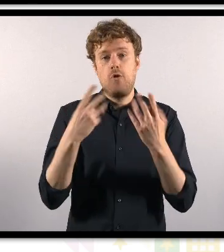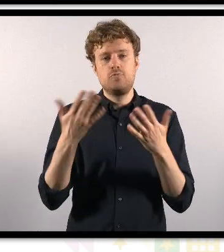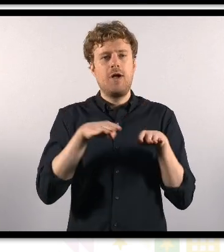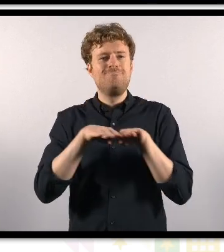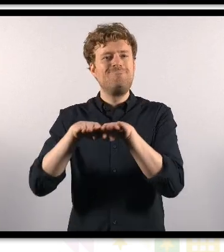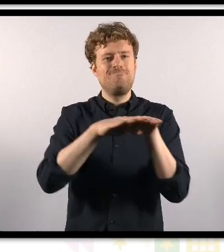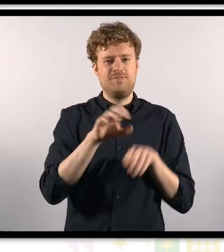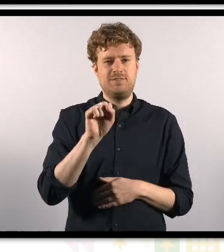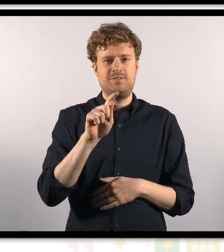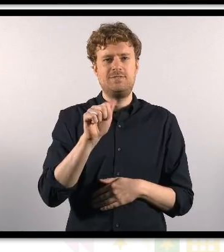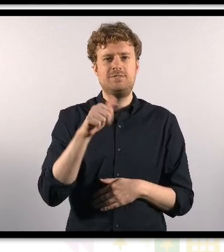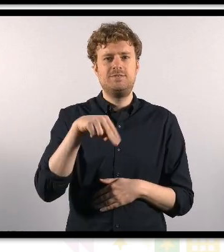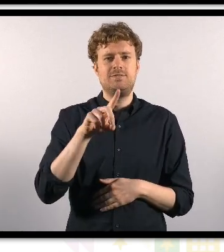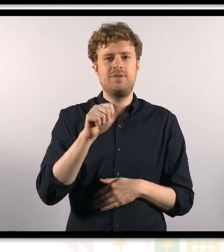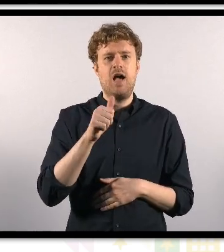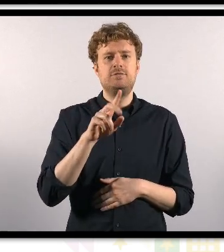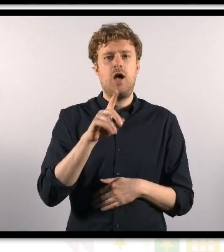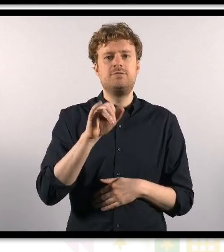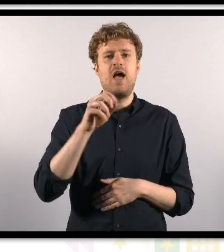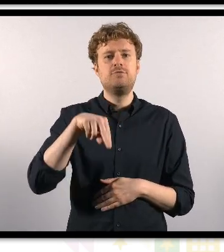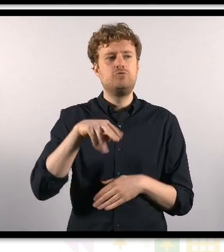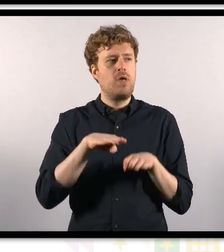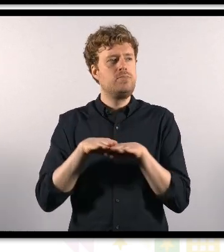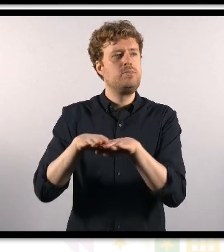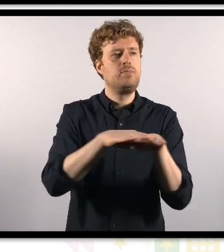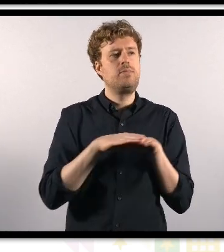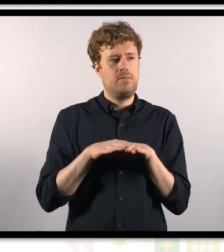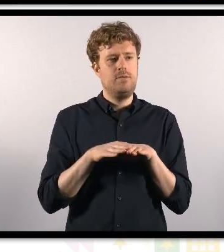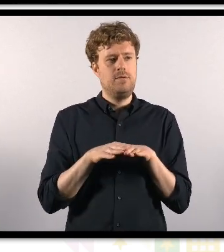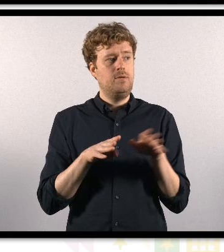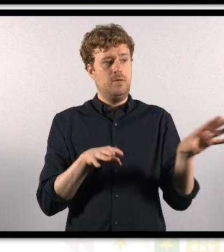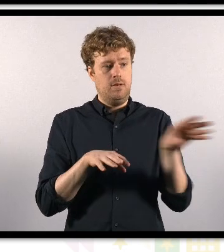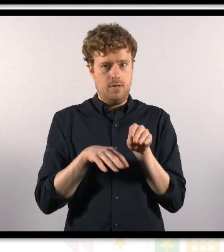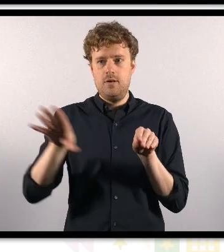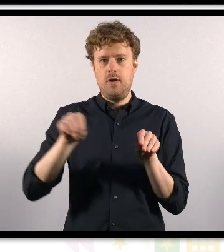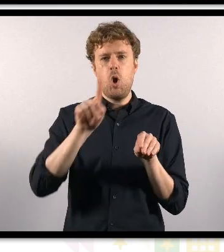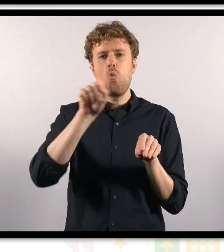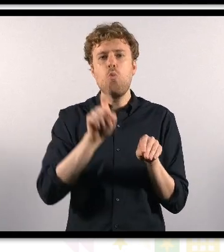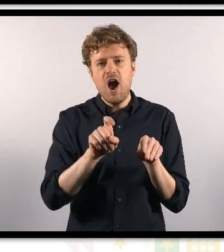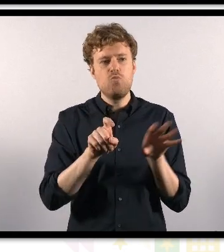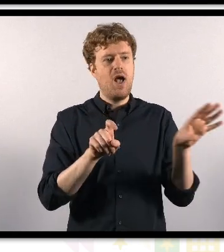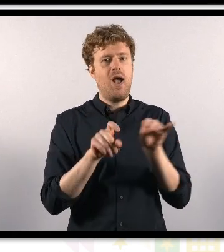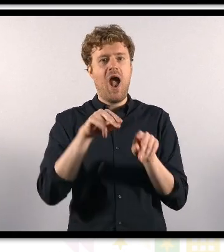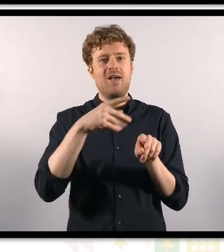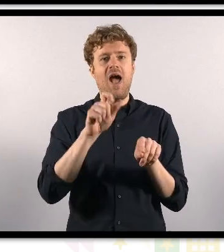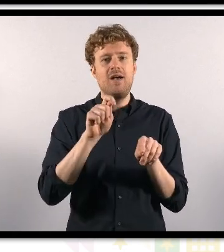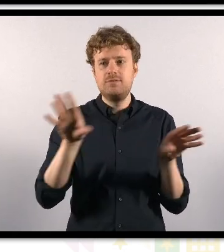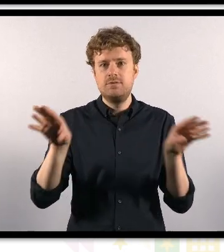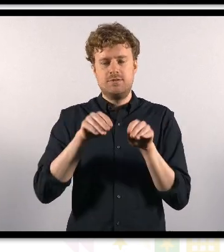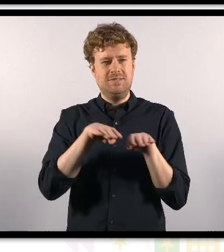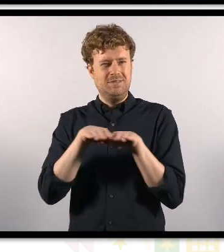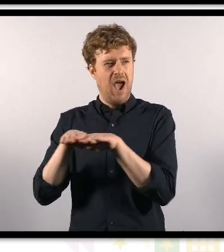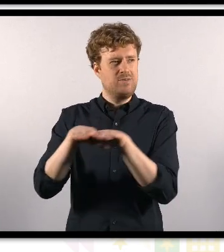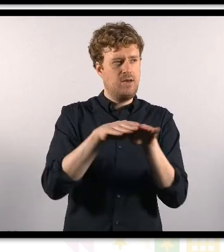language as well, which we don't have today, and natural language is frankly not the answer. Chris Larson, one of the co-chairs for